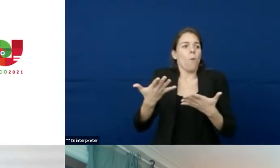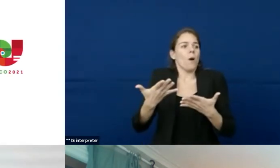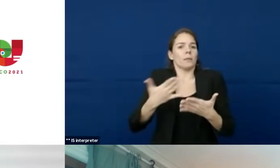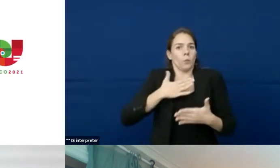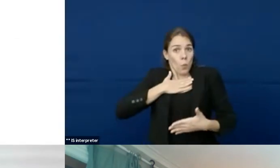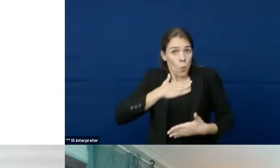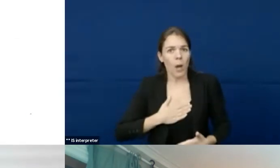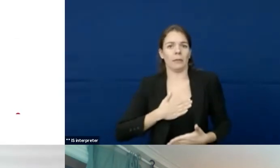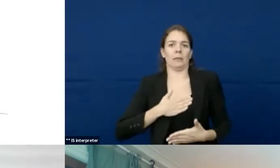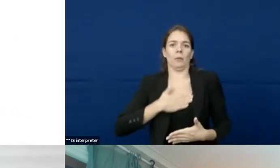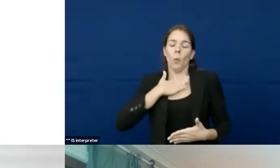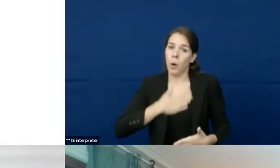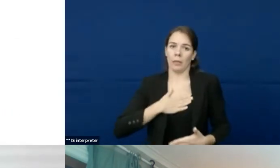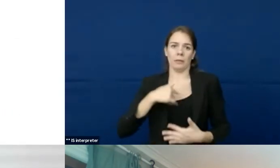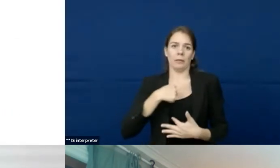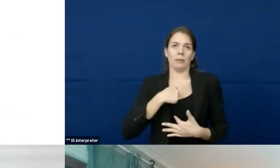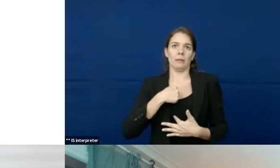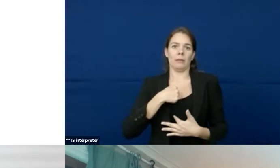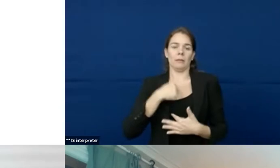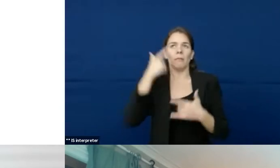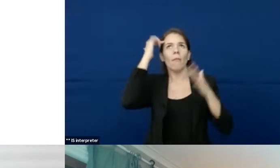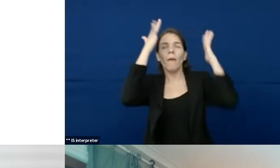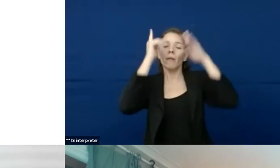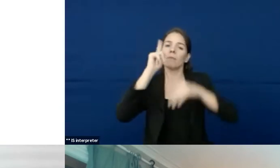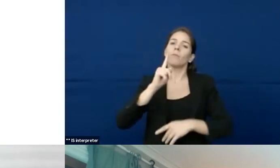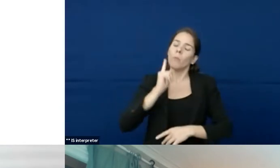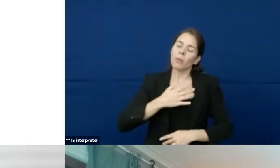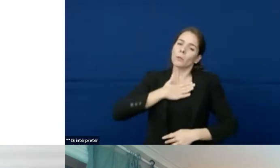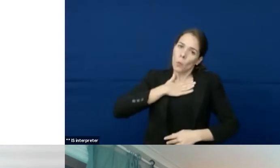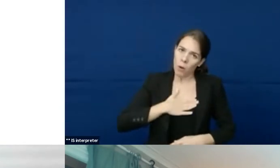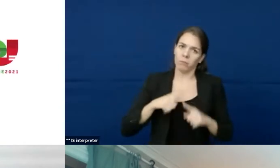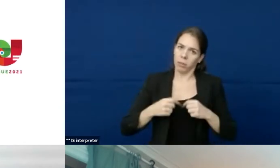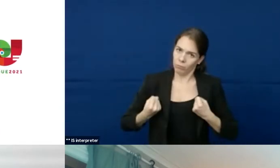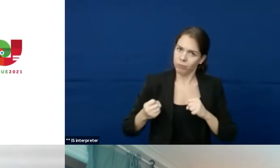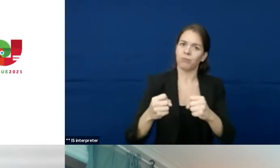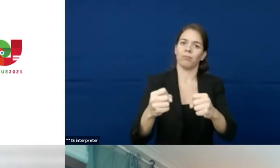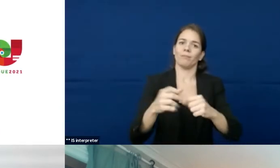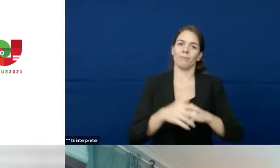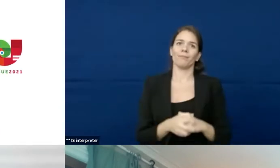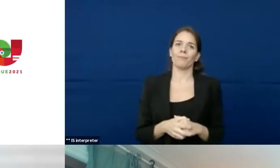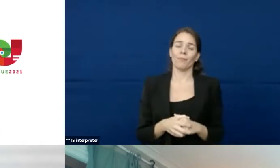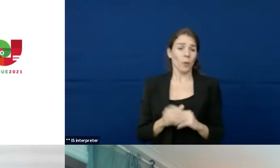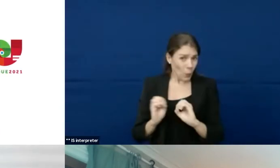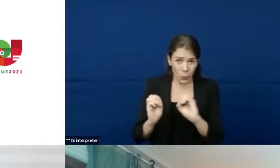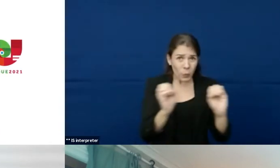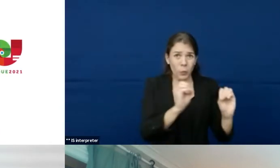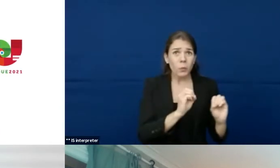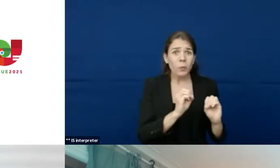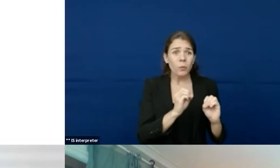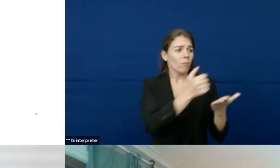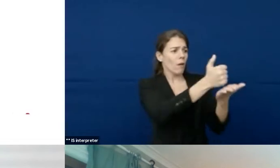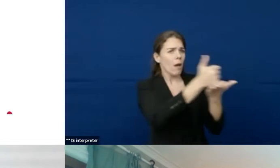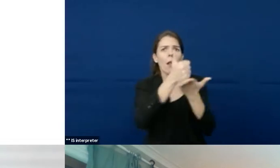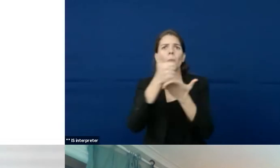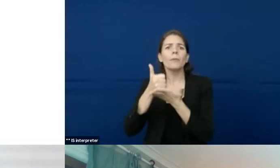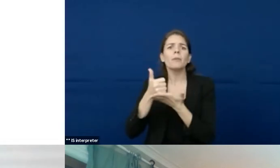we don't have the adequate resources and funding for this kind of work, especially for